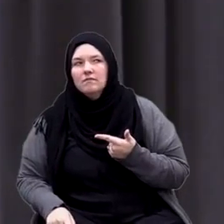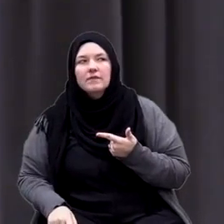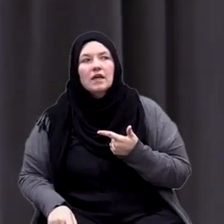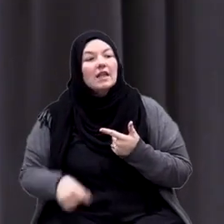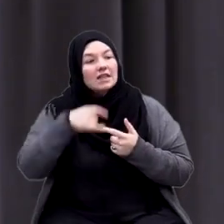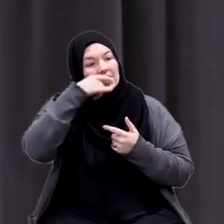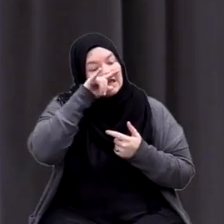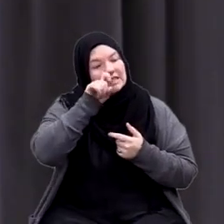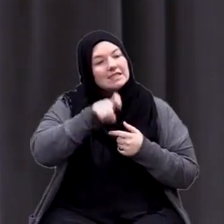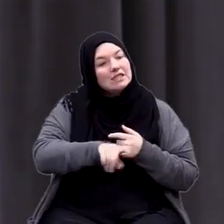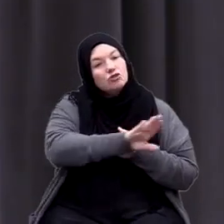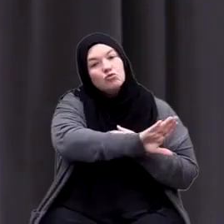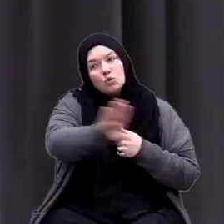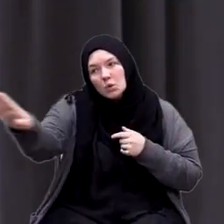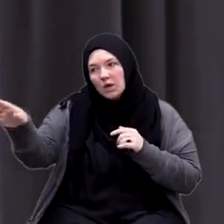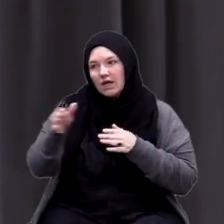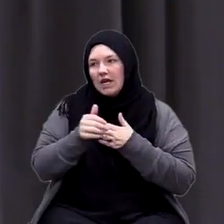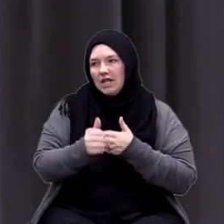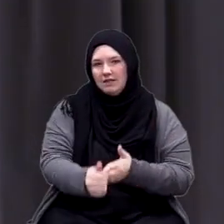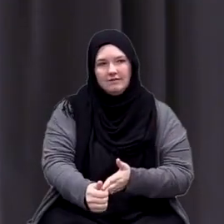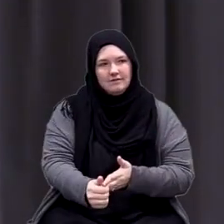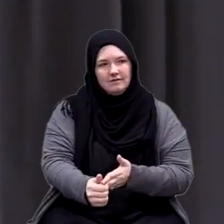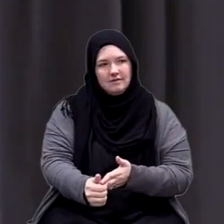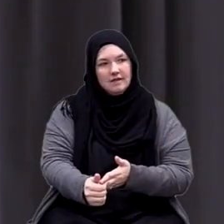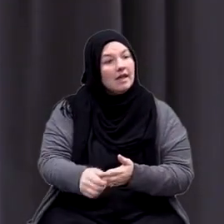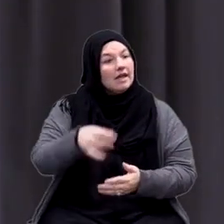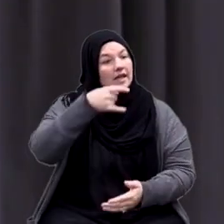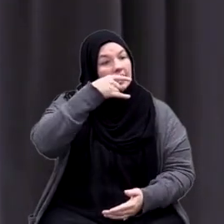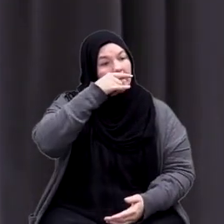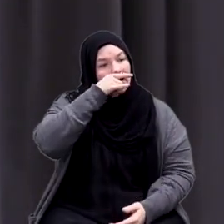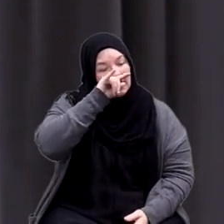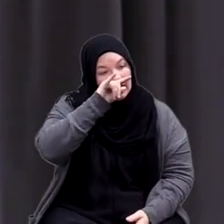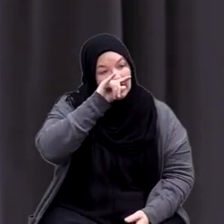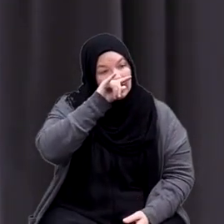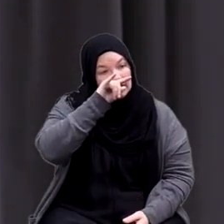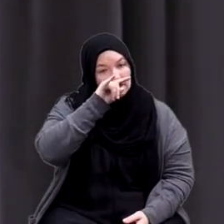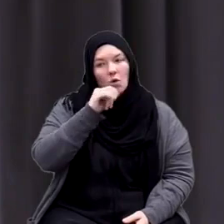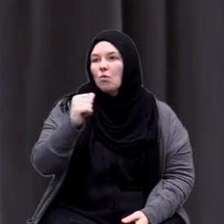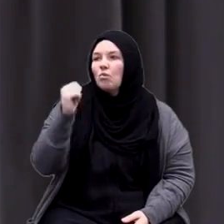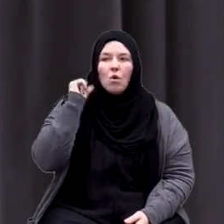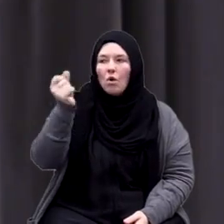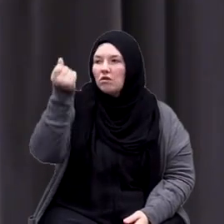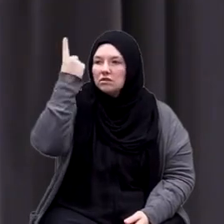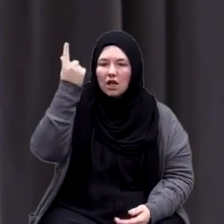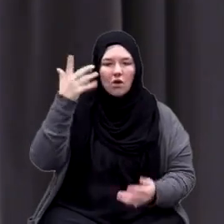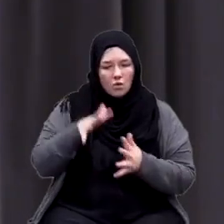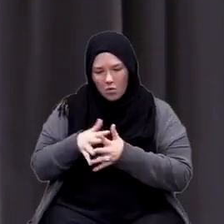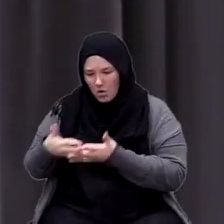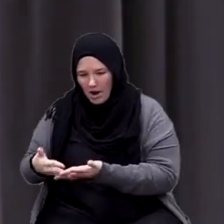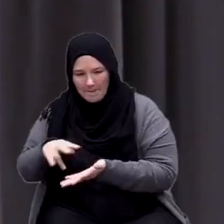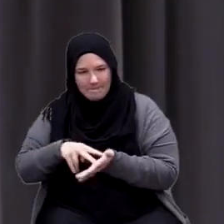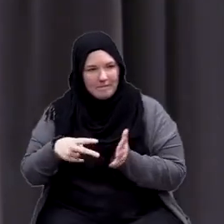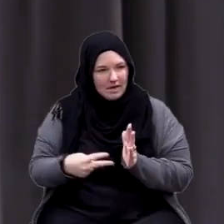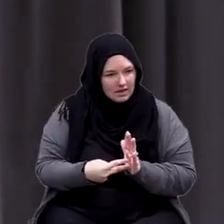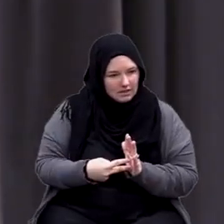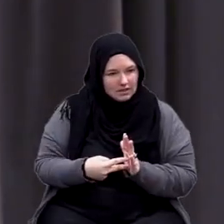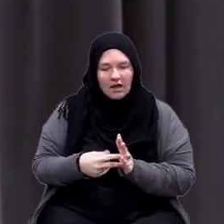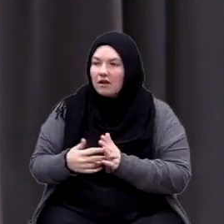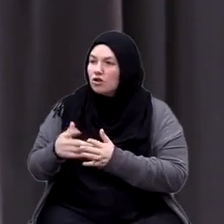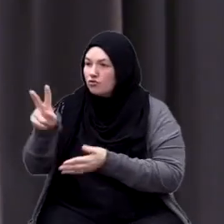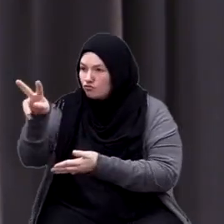They will not on their own understand what the Quran is saying and how to absorb it, how to understand